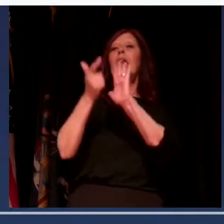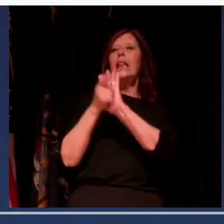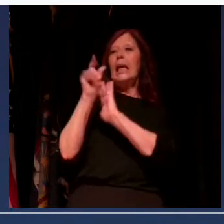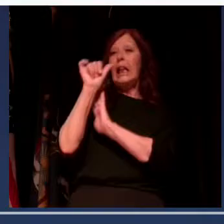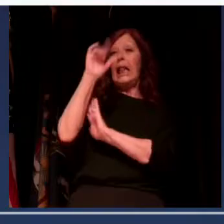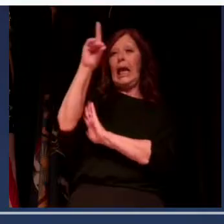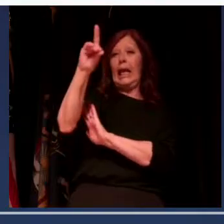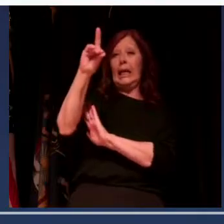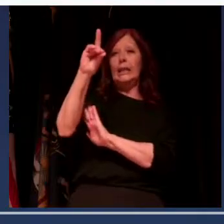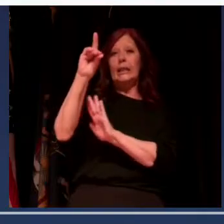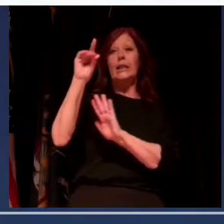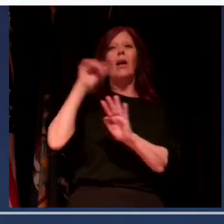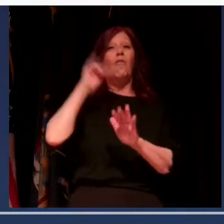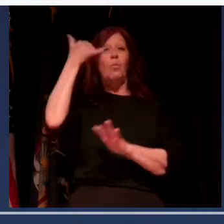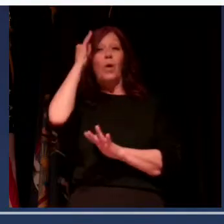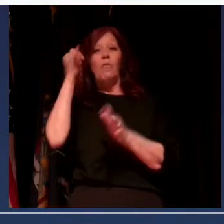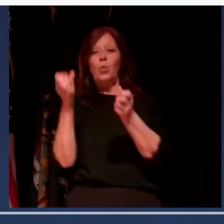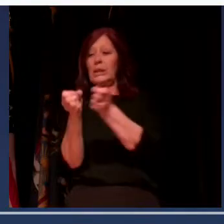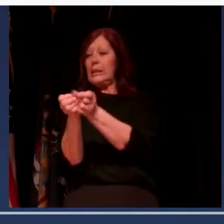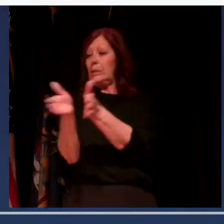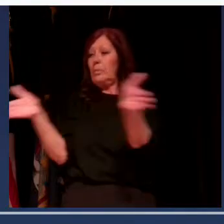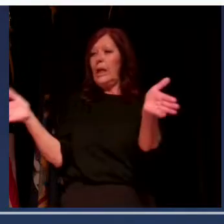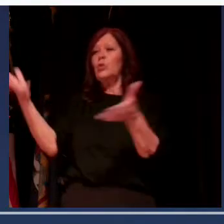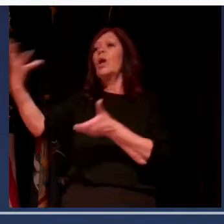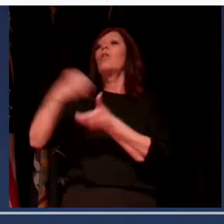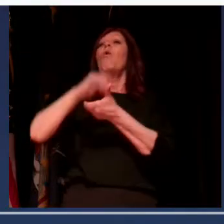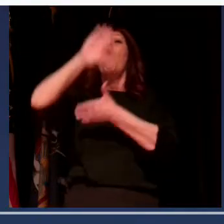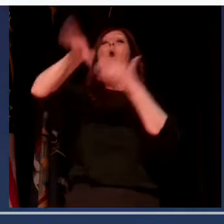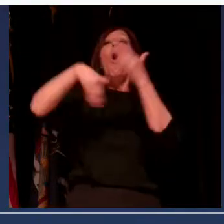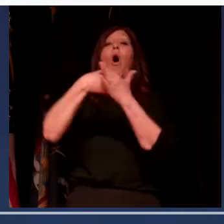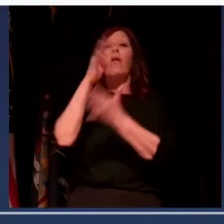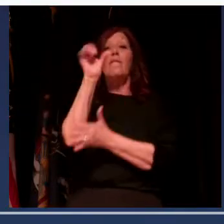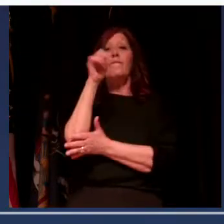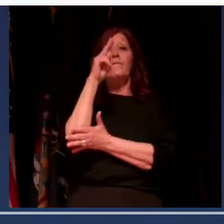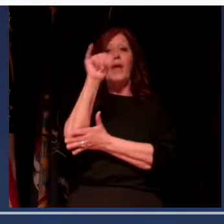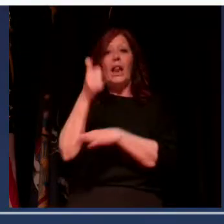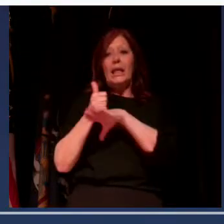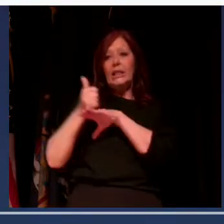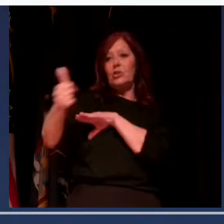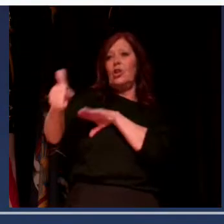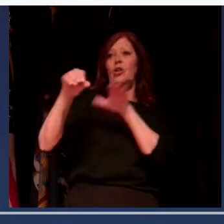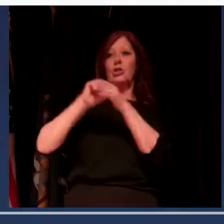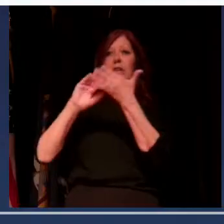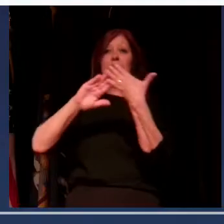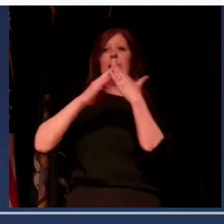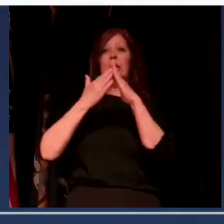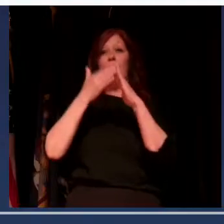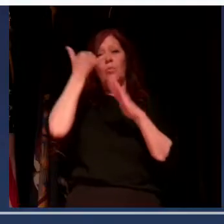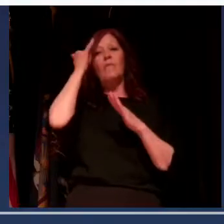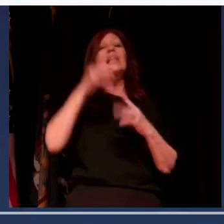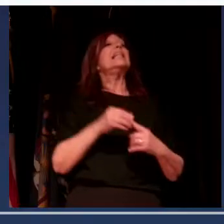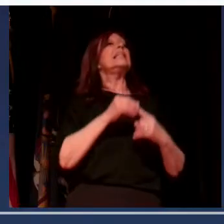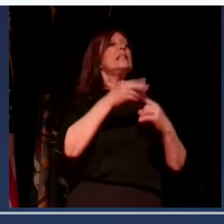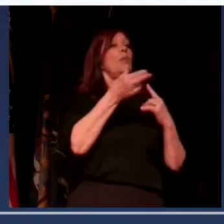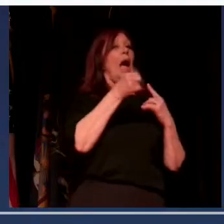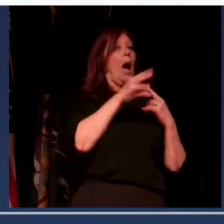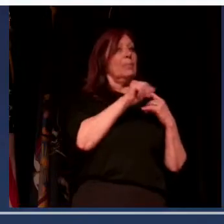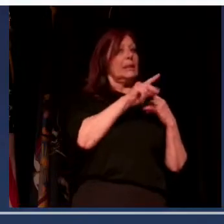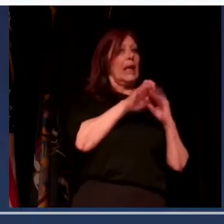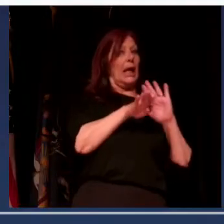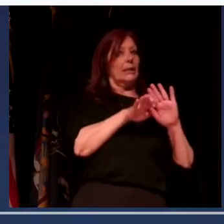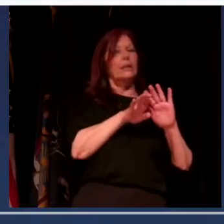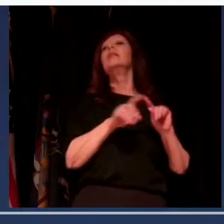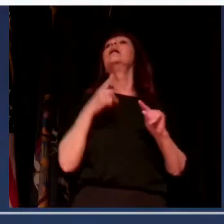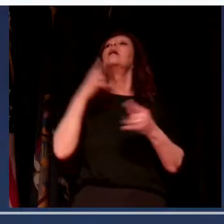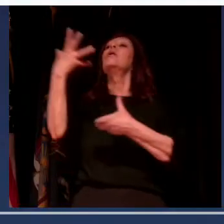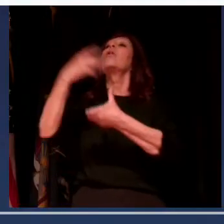of Buffalo will expand its jurisdiction to include all felony charges in the city of Buffalo, except for homicides, and include all